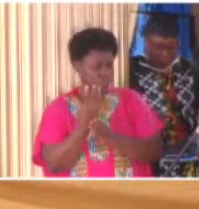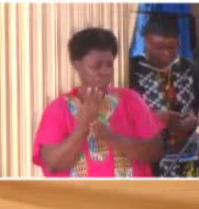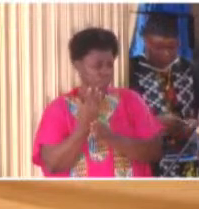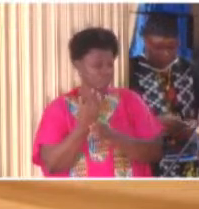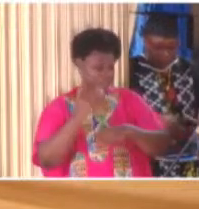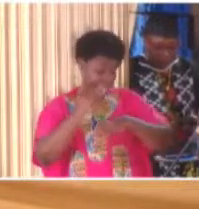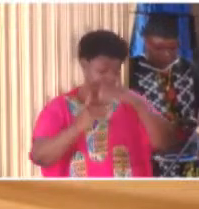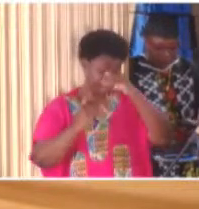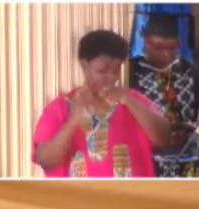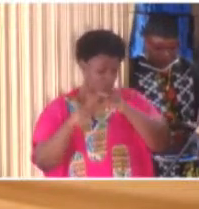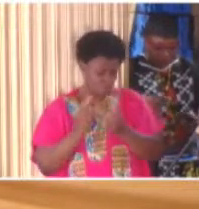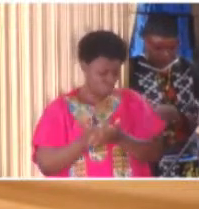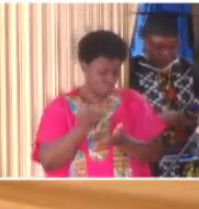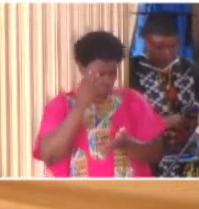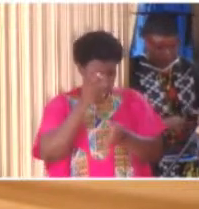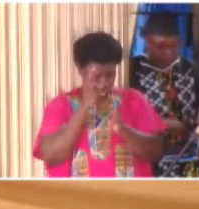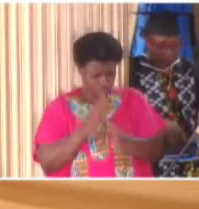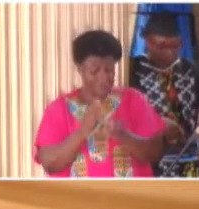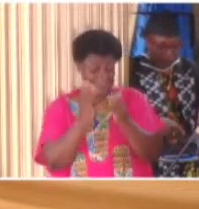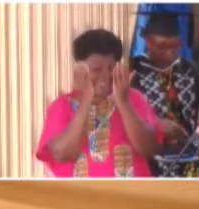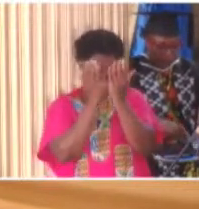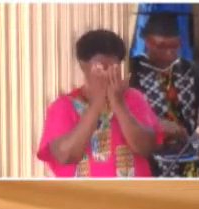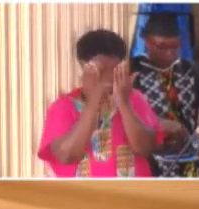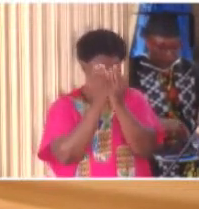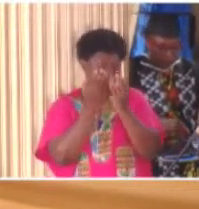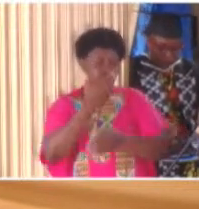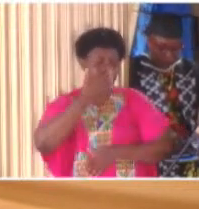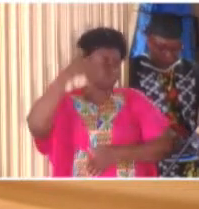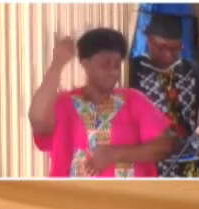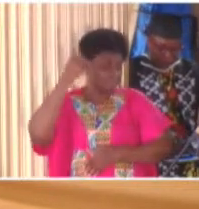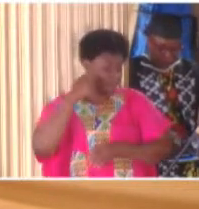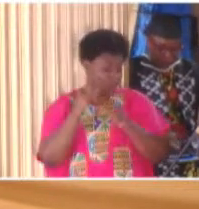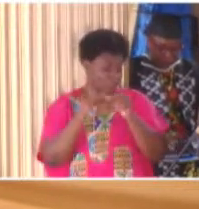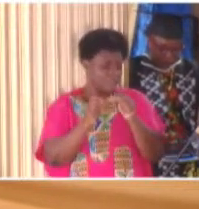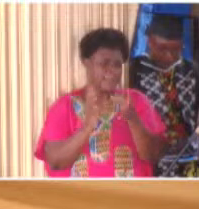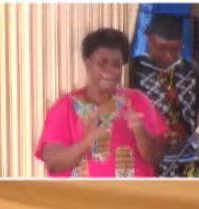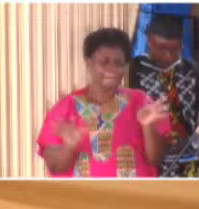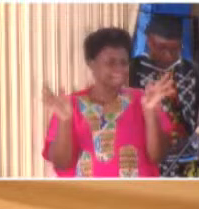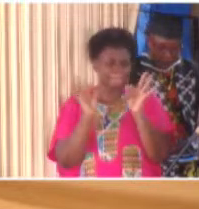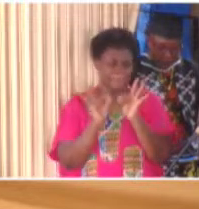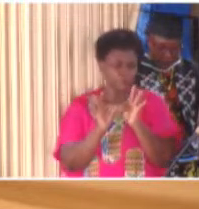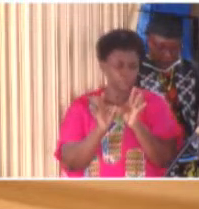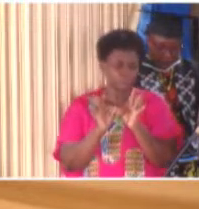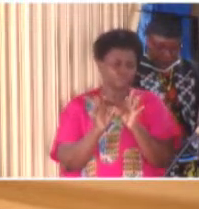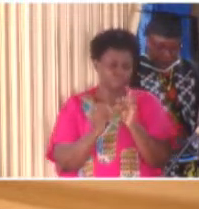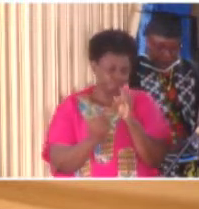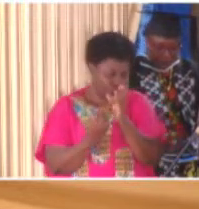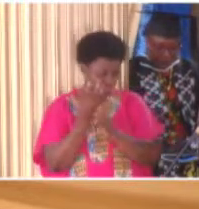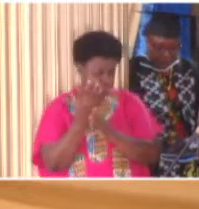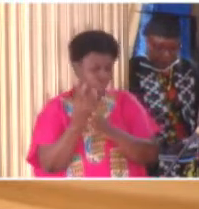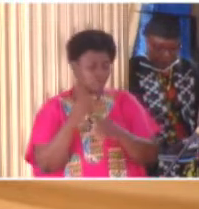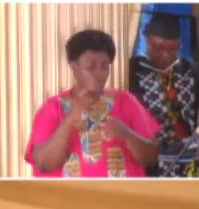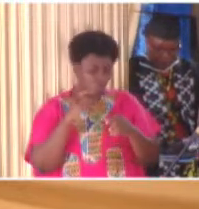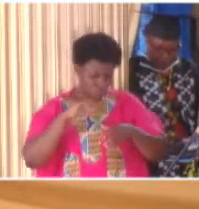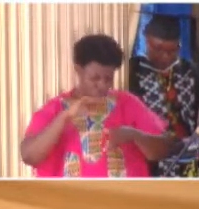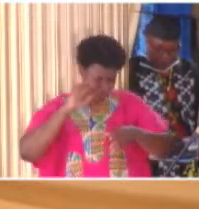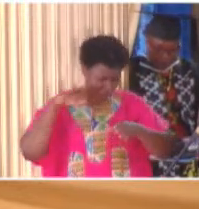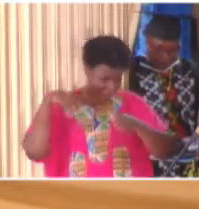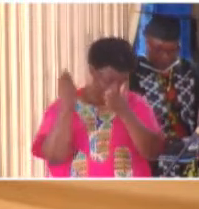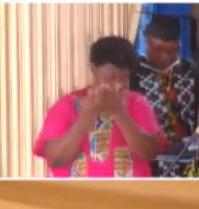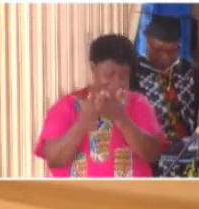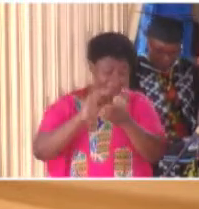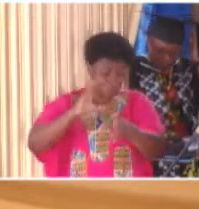its rich legacy of academic excellence. We continue to make significant strides in our quest to achieve global impact